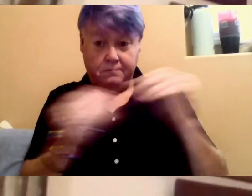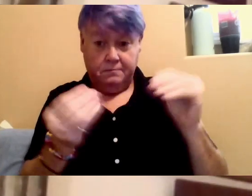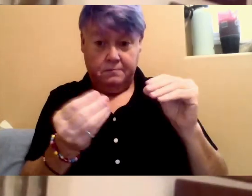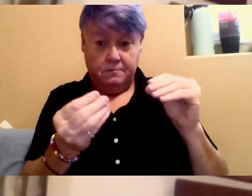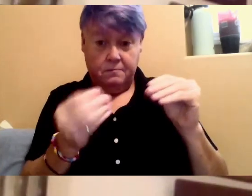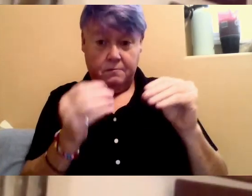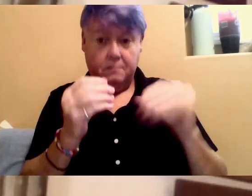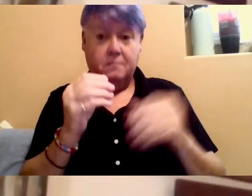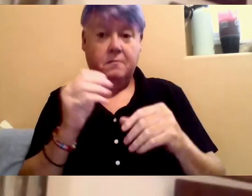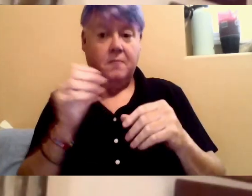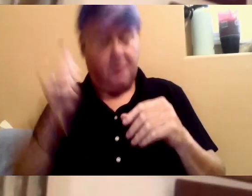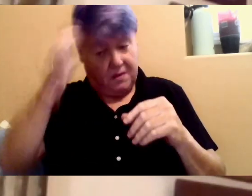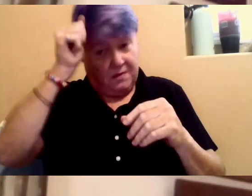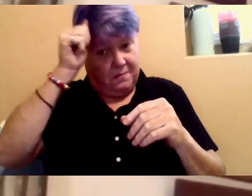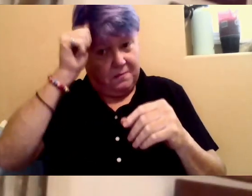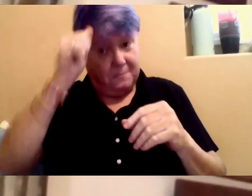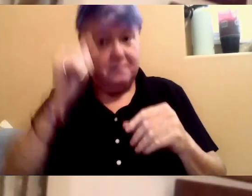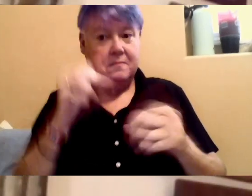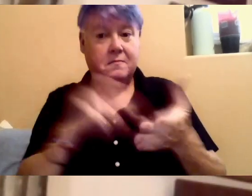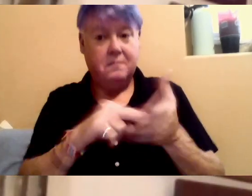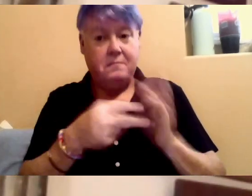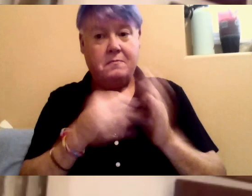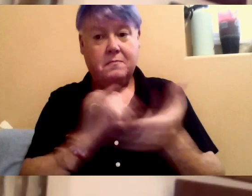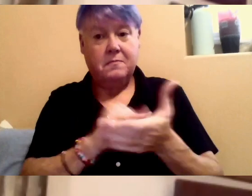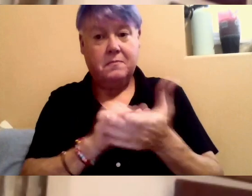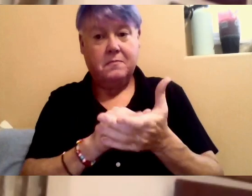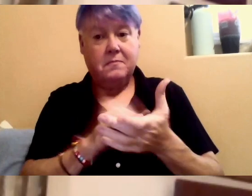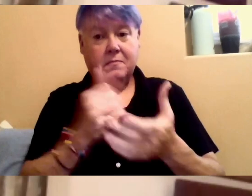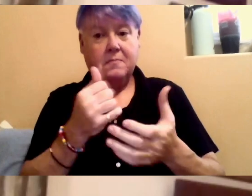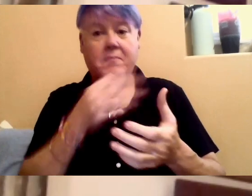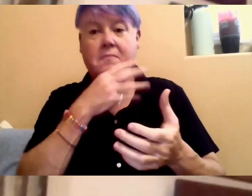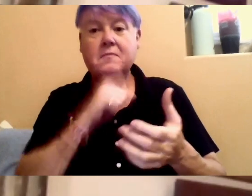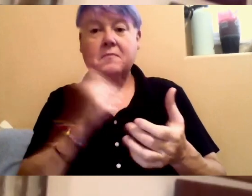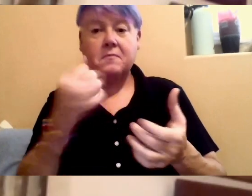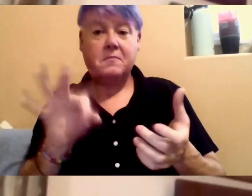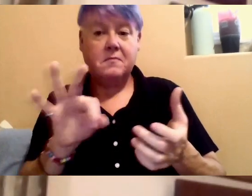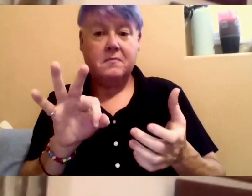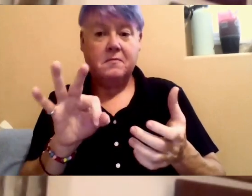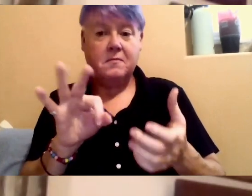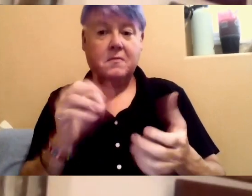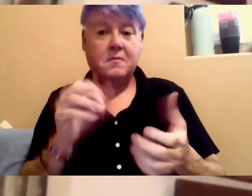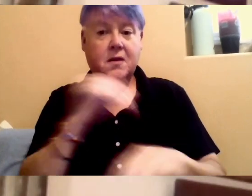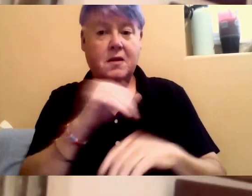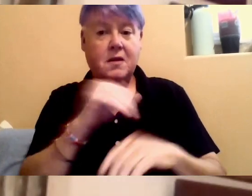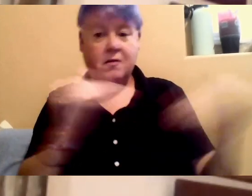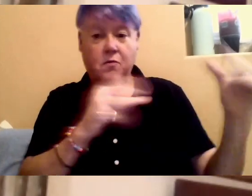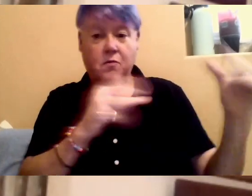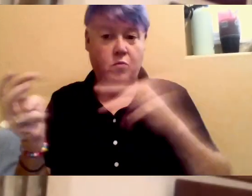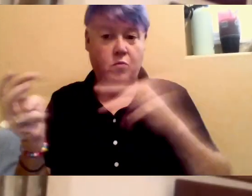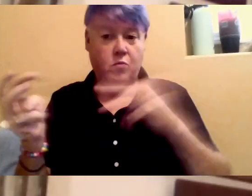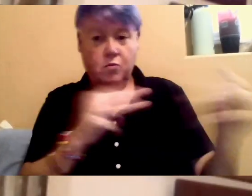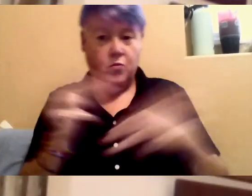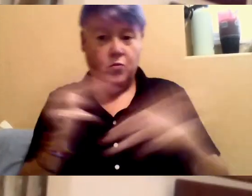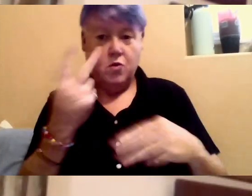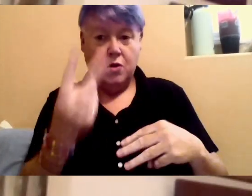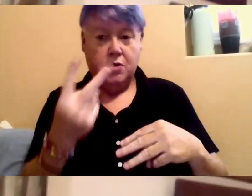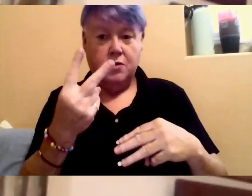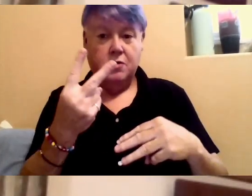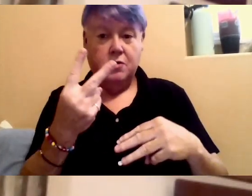himself, that meant he was going to be 19 at the outbreak of the Second World War. And I was completely